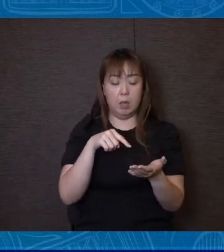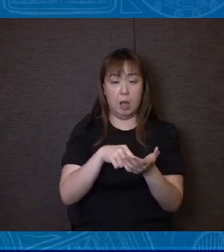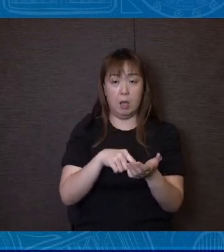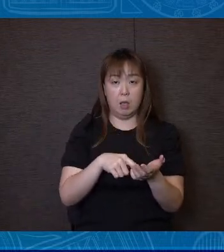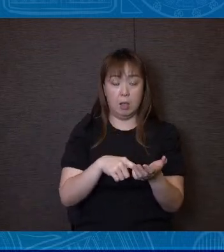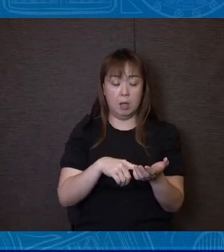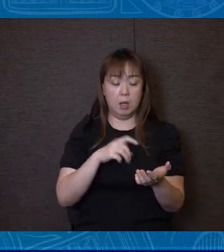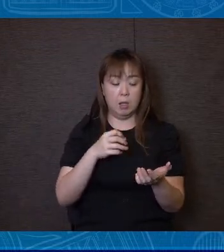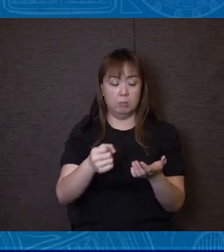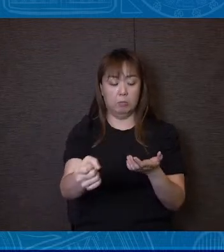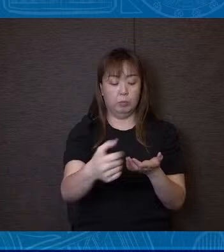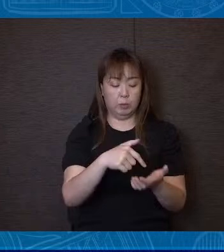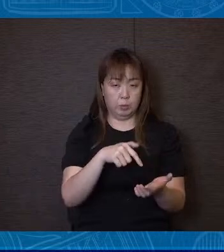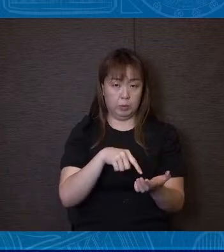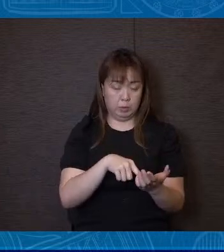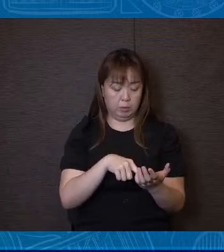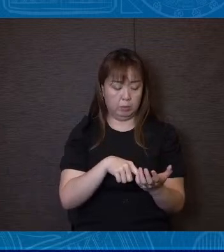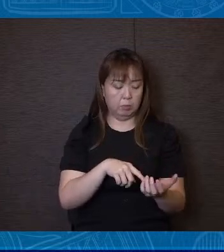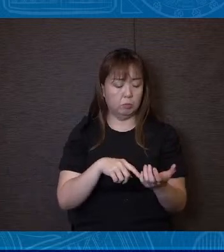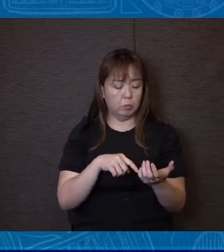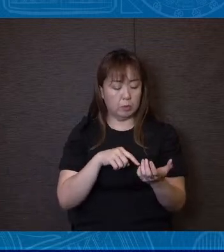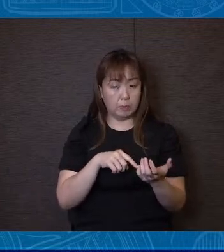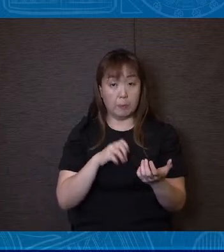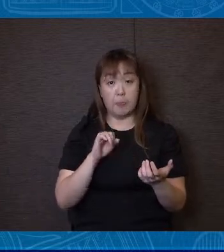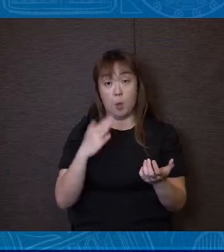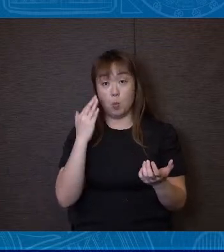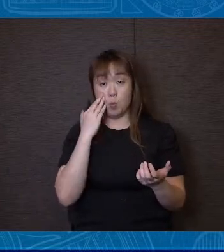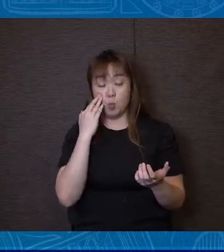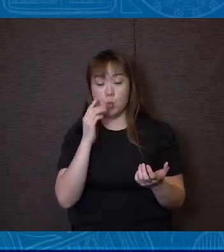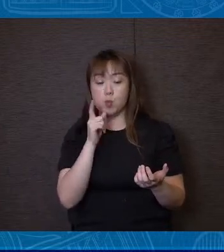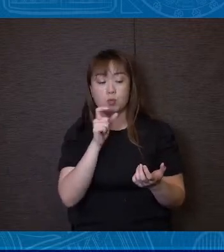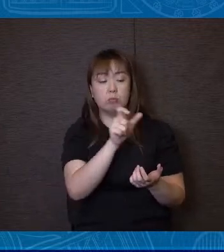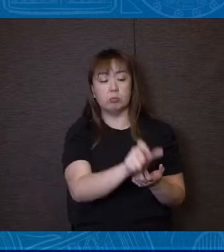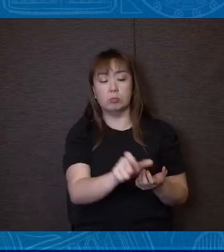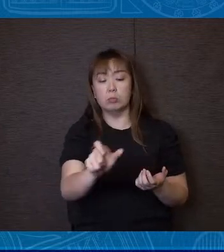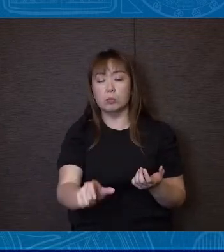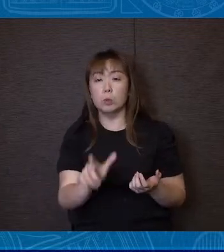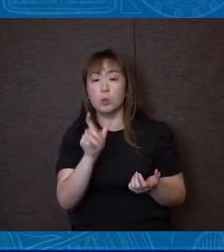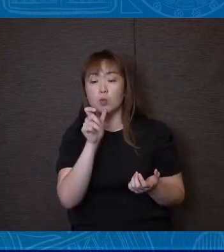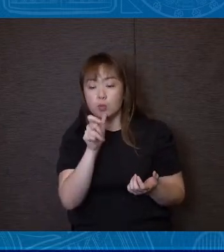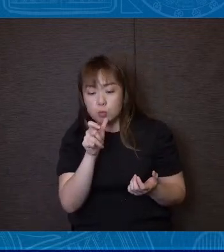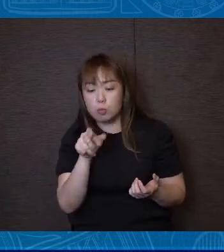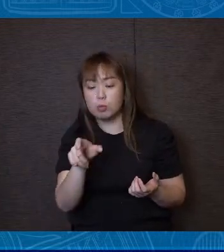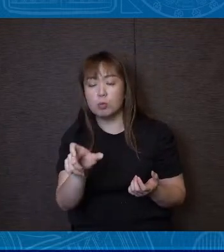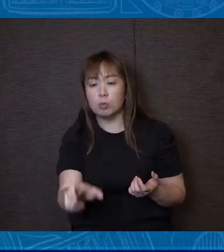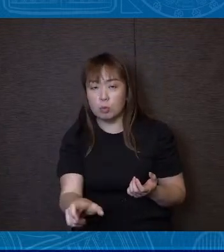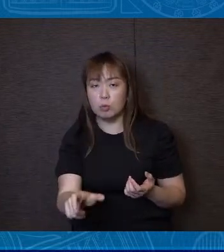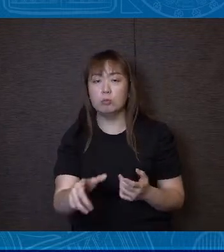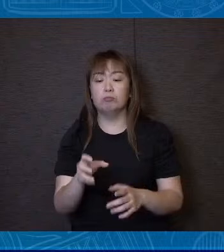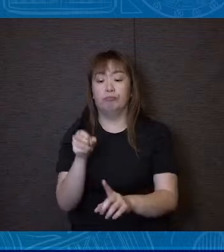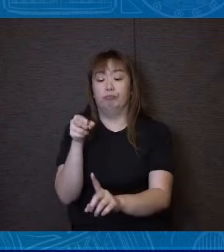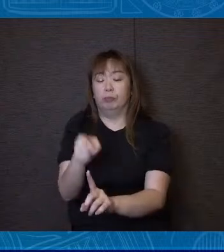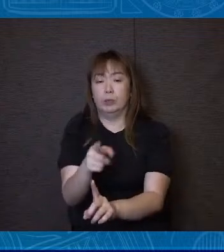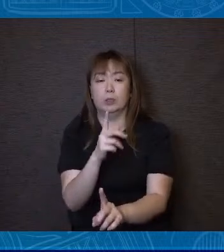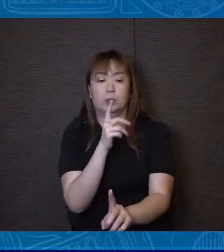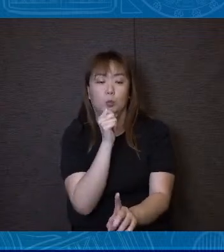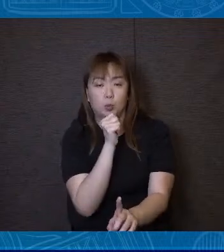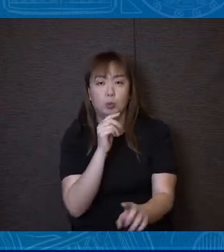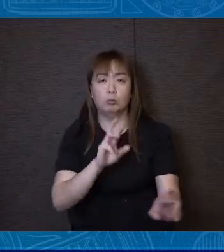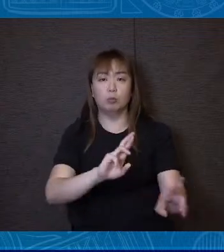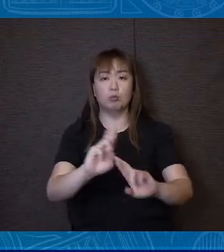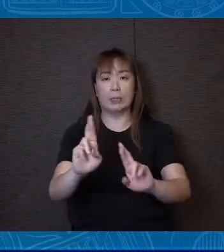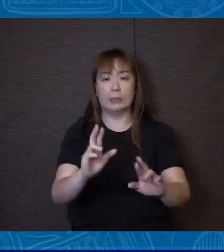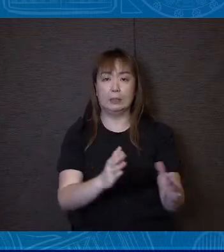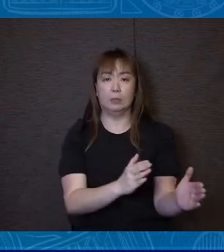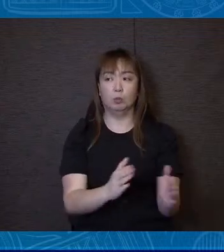initial blast. And we can tell who's received the first initial one and who's ready for a follow-up, like the all clear sign, which is,